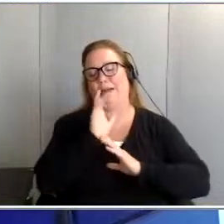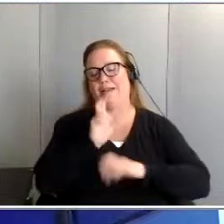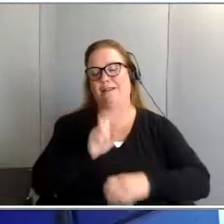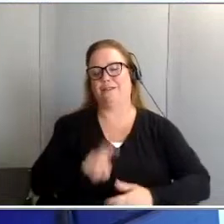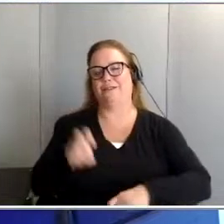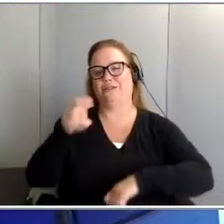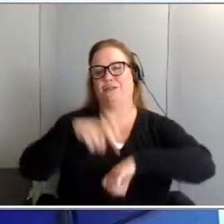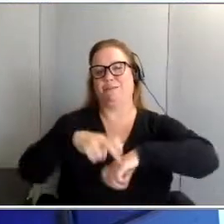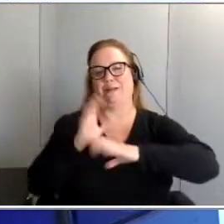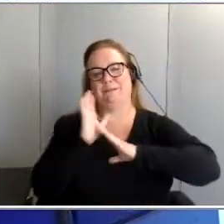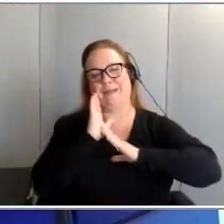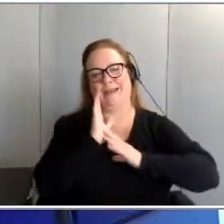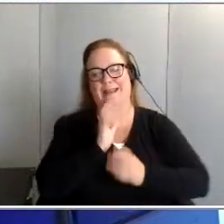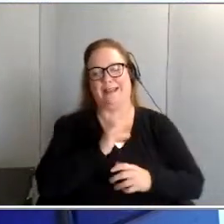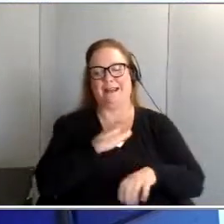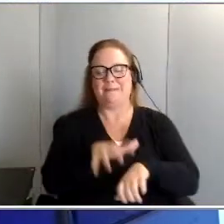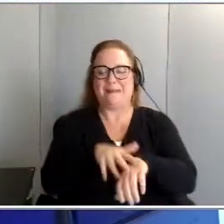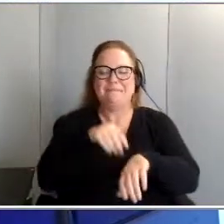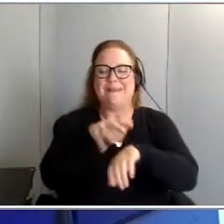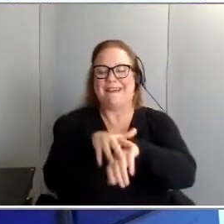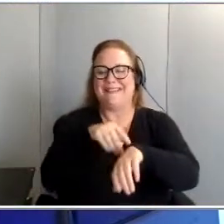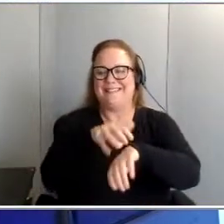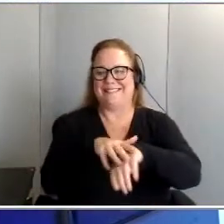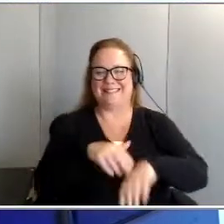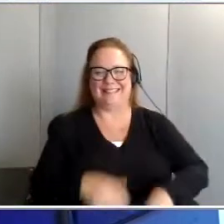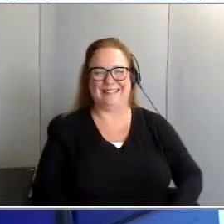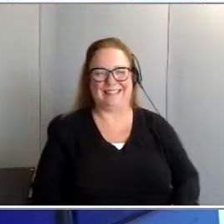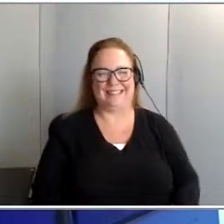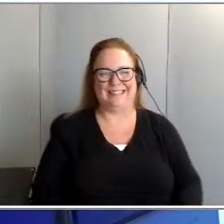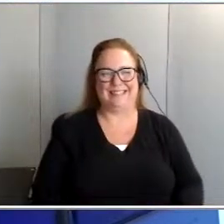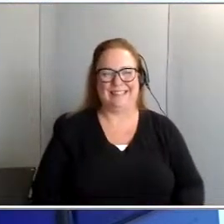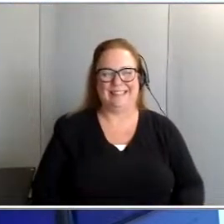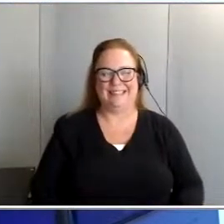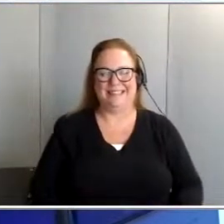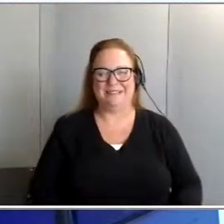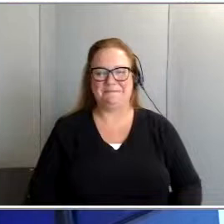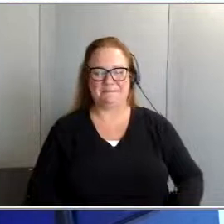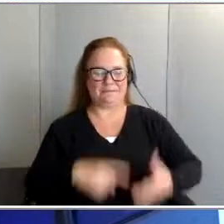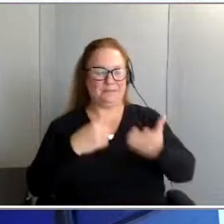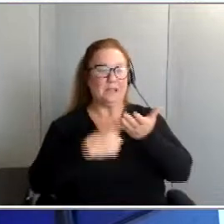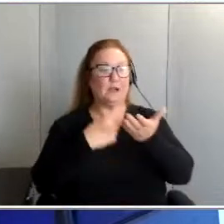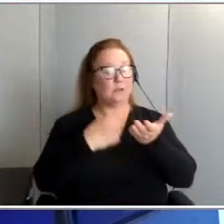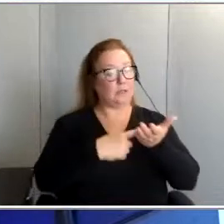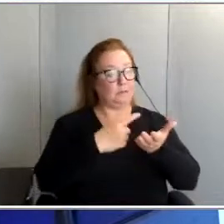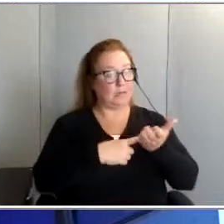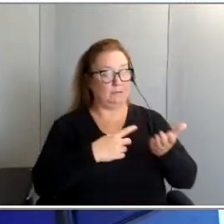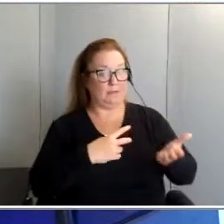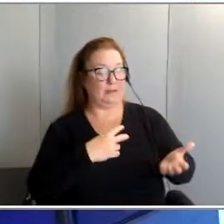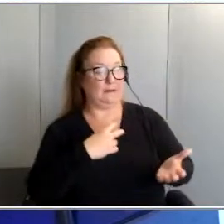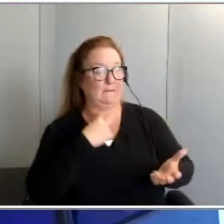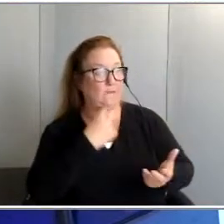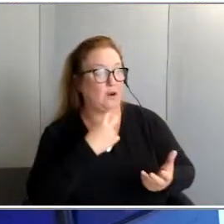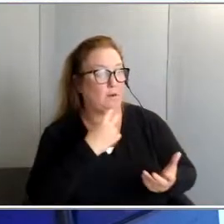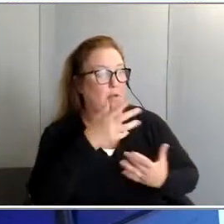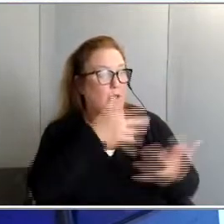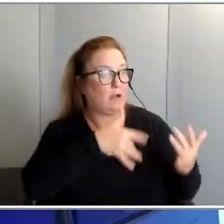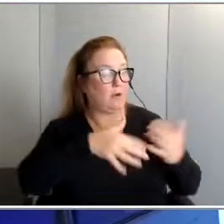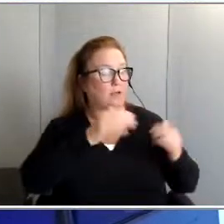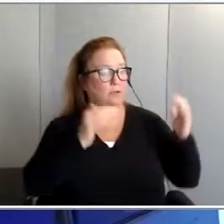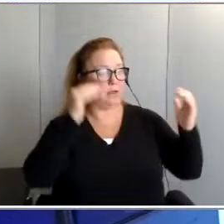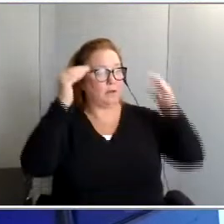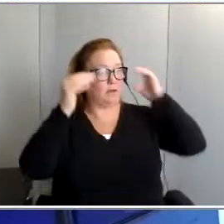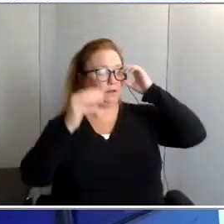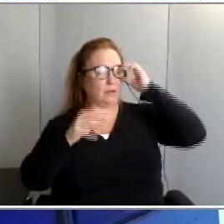being rubbed by people all the time. I like that. So sometimes is it verbal interaction maybe with the adults? Is it just petting?